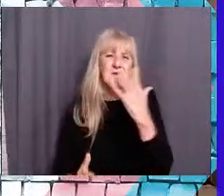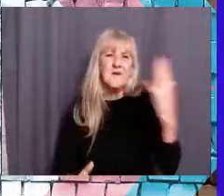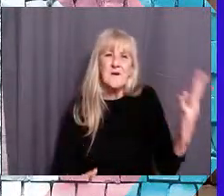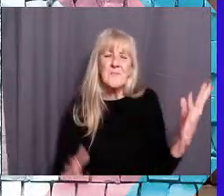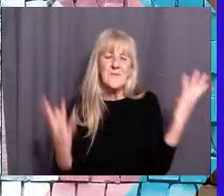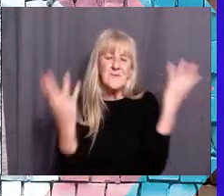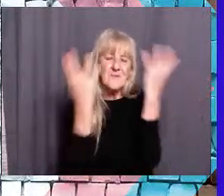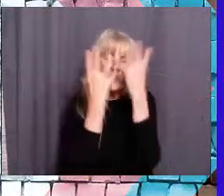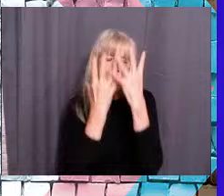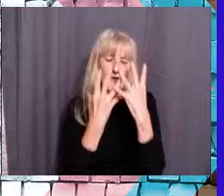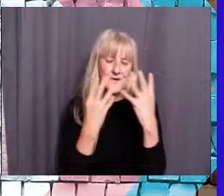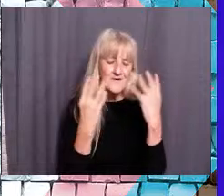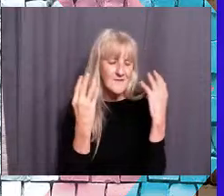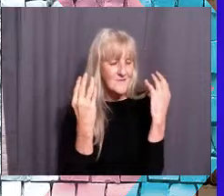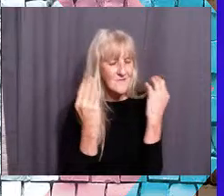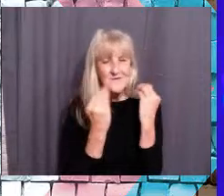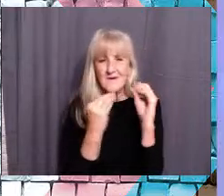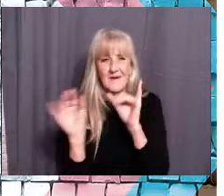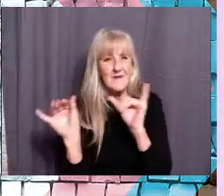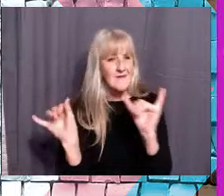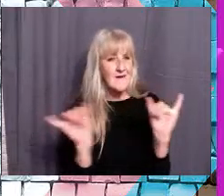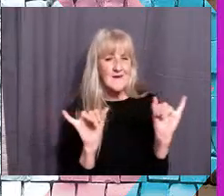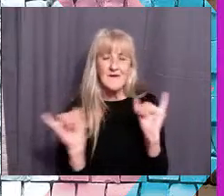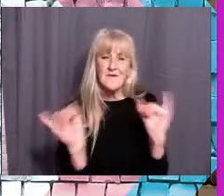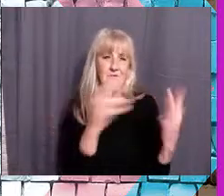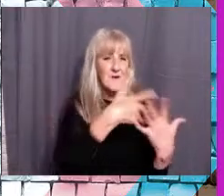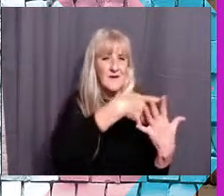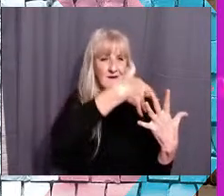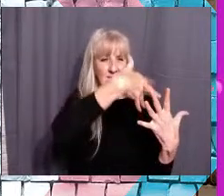are beautiful like a